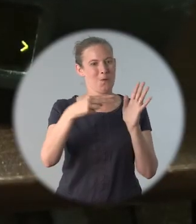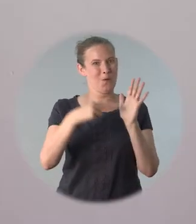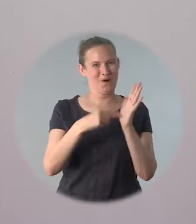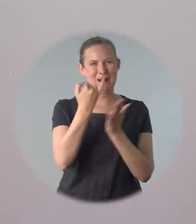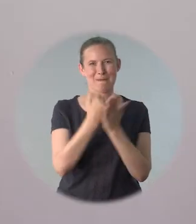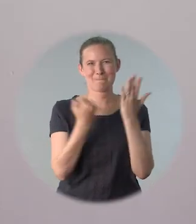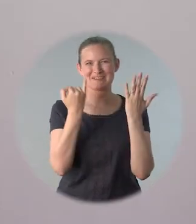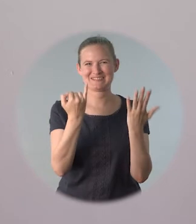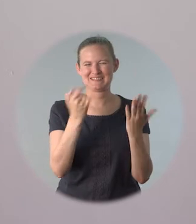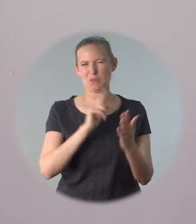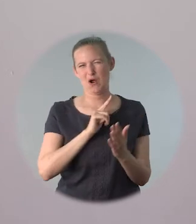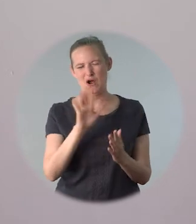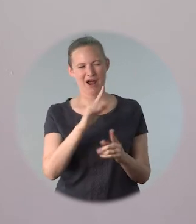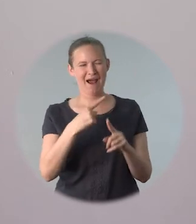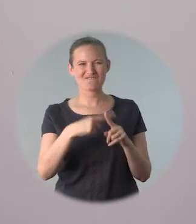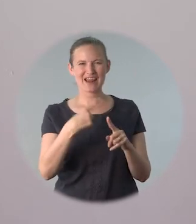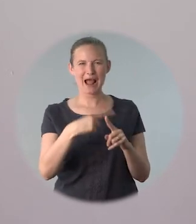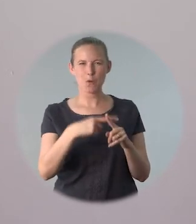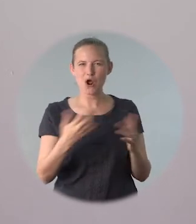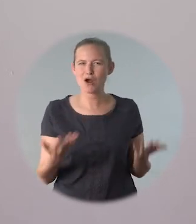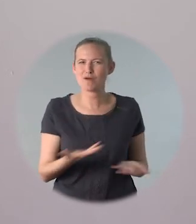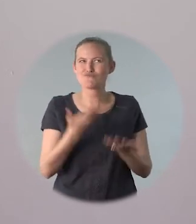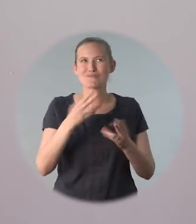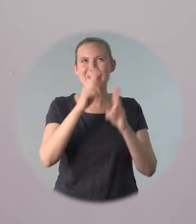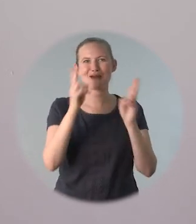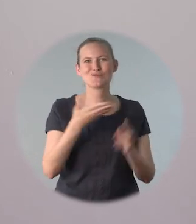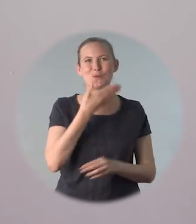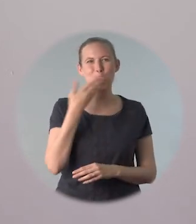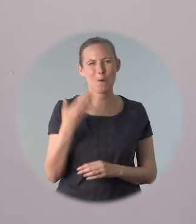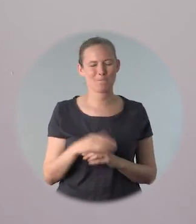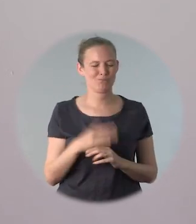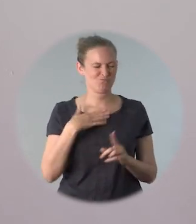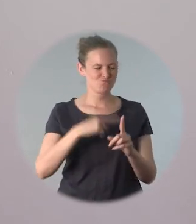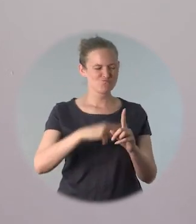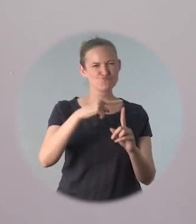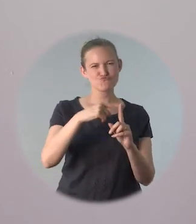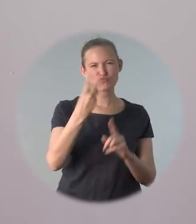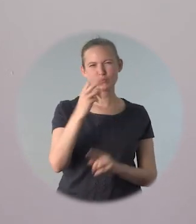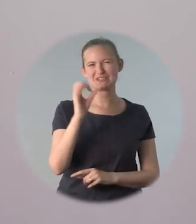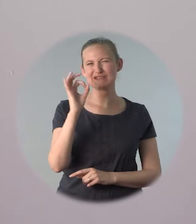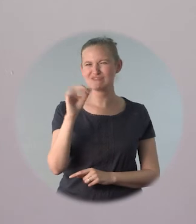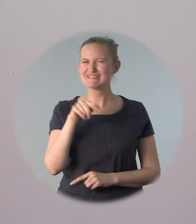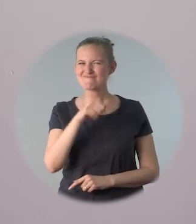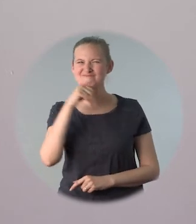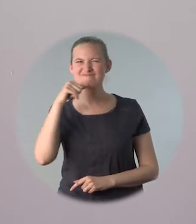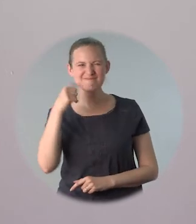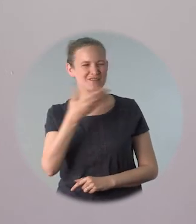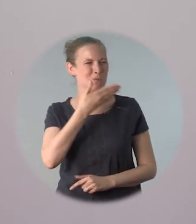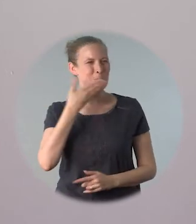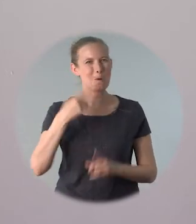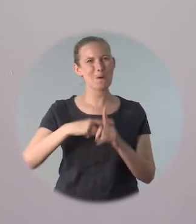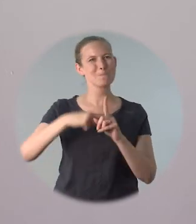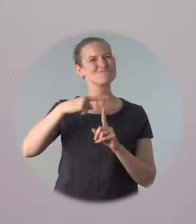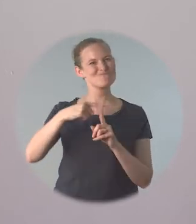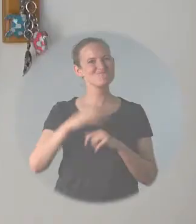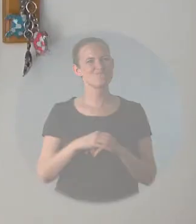it at 6.30 as most homes take about half an hour to warm up and I'm going to set it at 20 degrees. A nice warm temperature